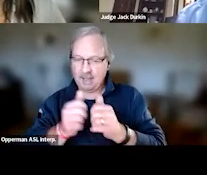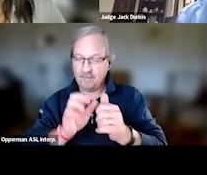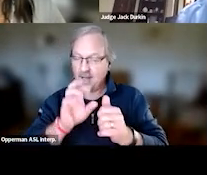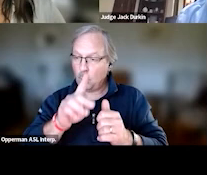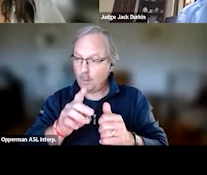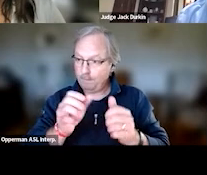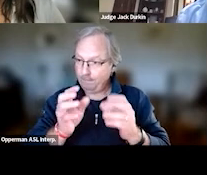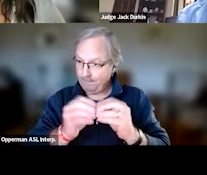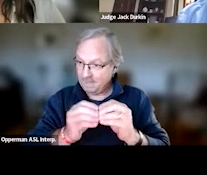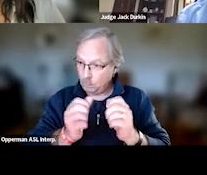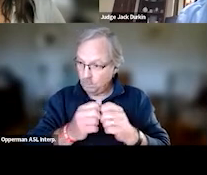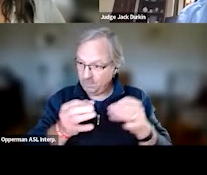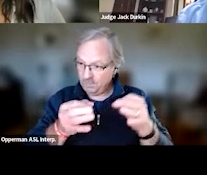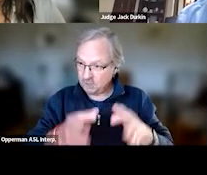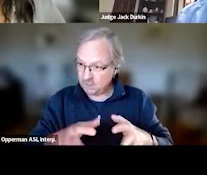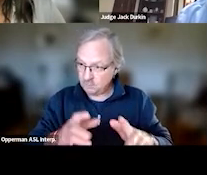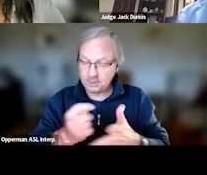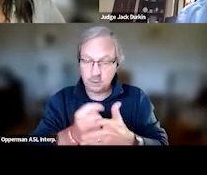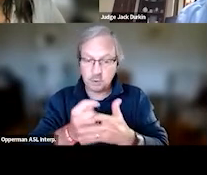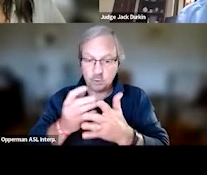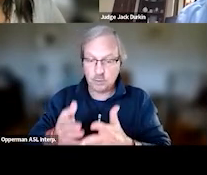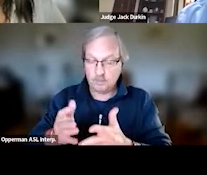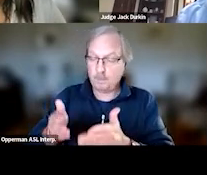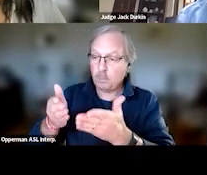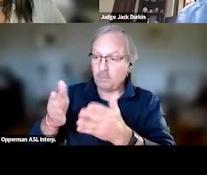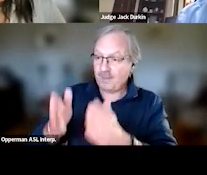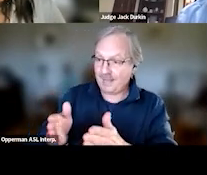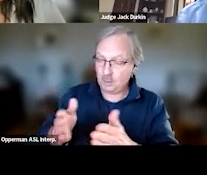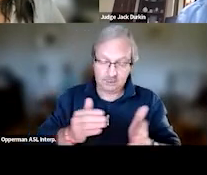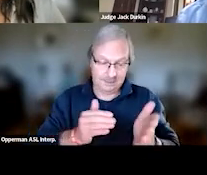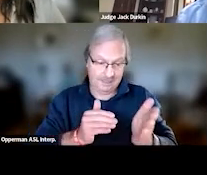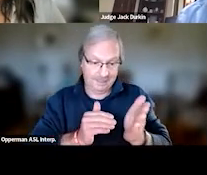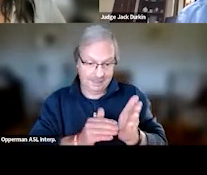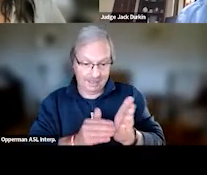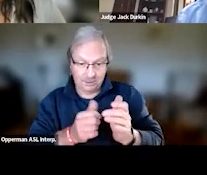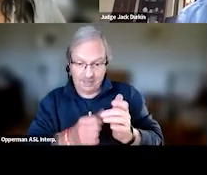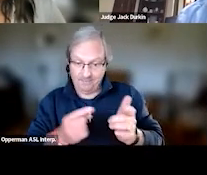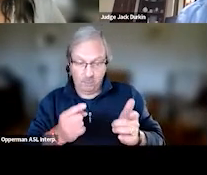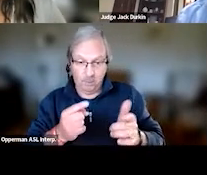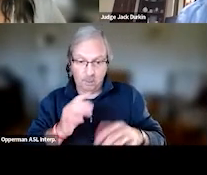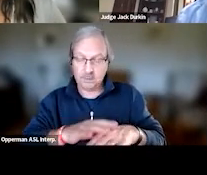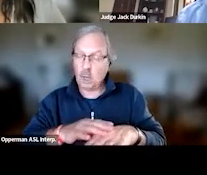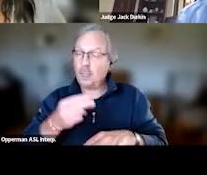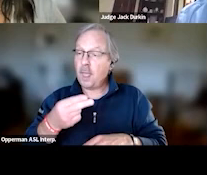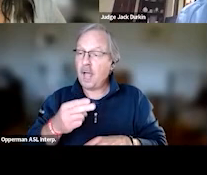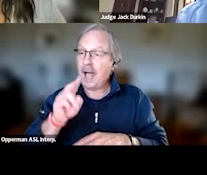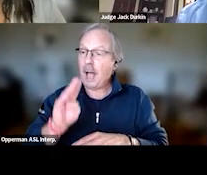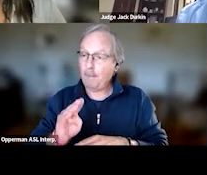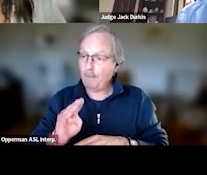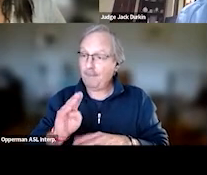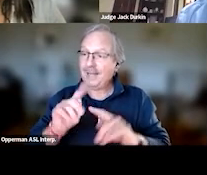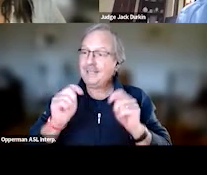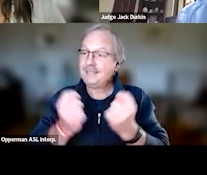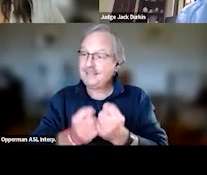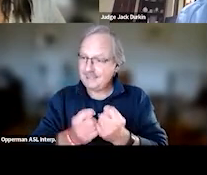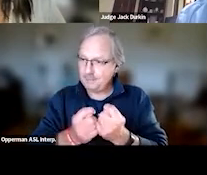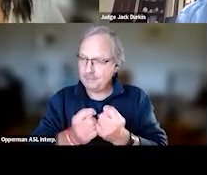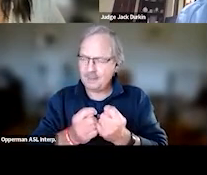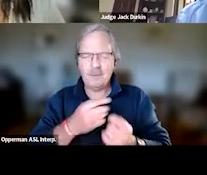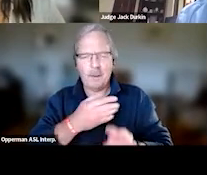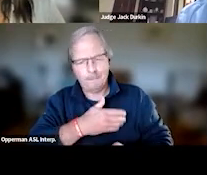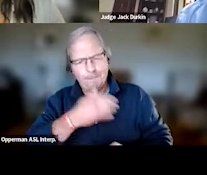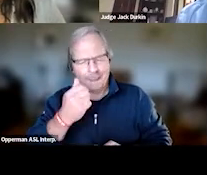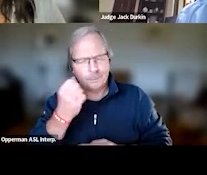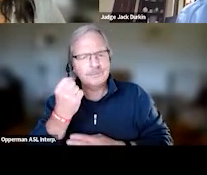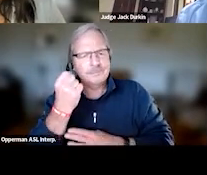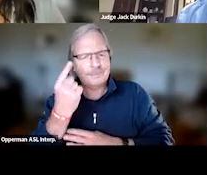judges so that the treatment providers and the doctors and everyone who was on the hub team, you know, could have a greater understanding